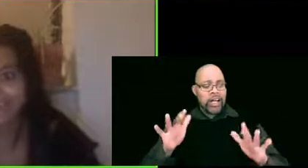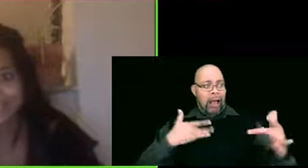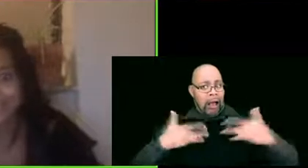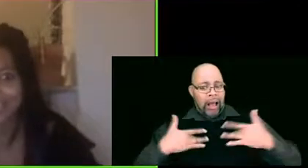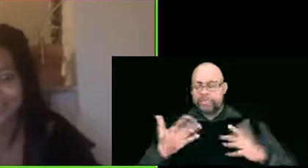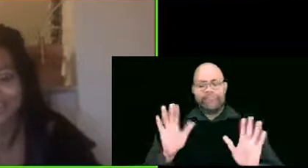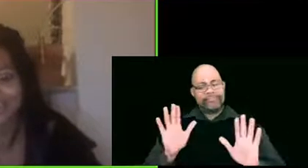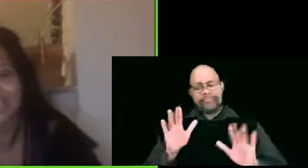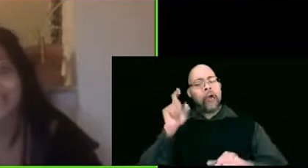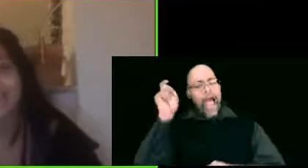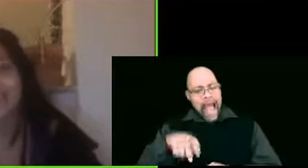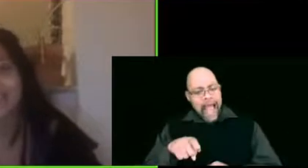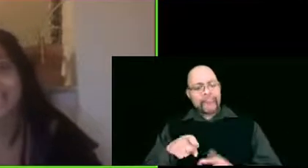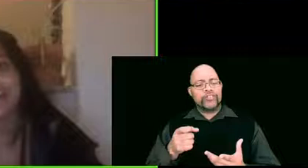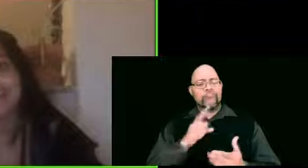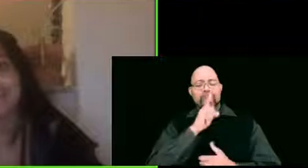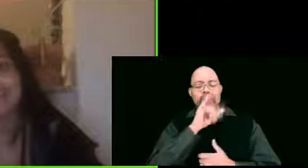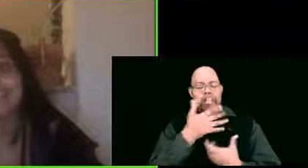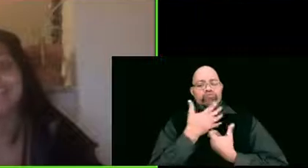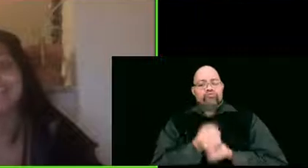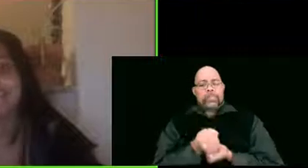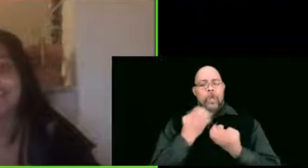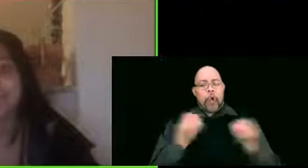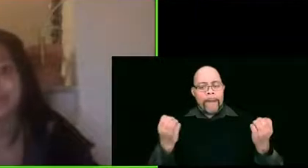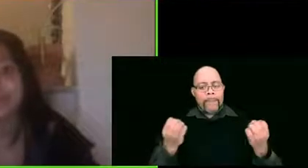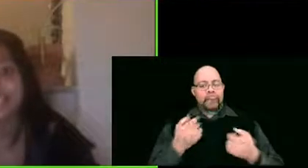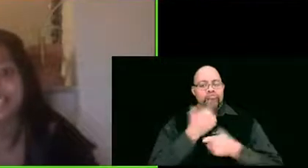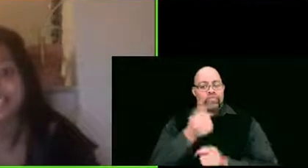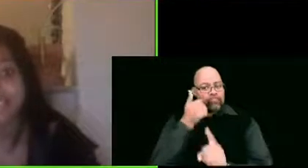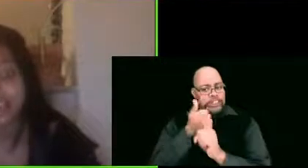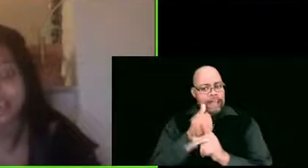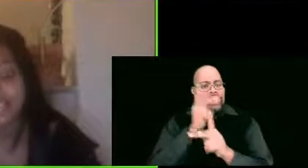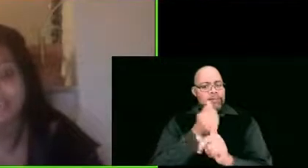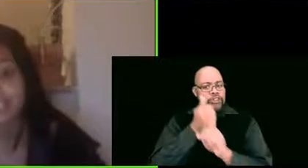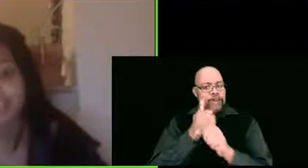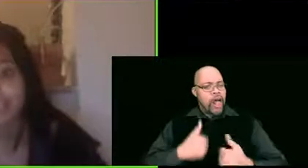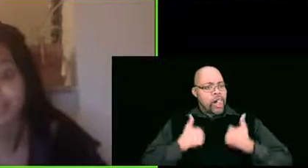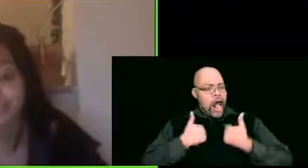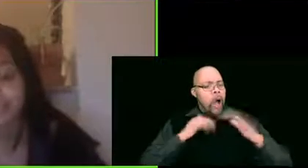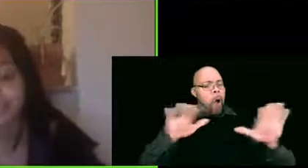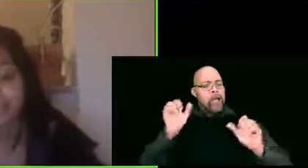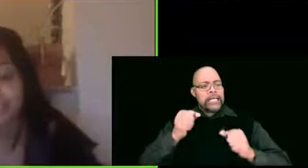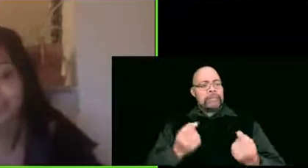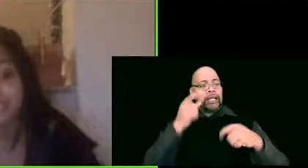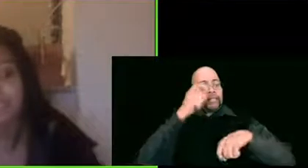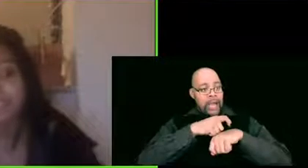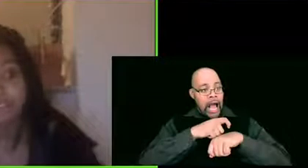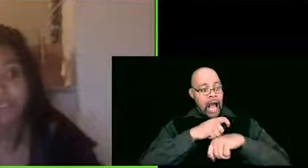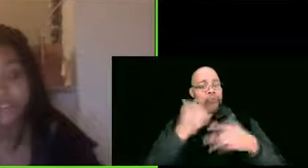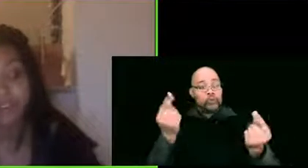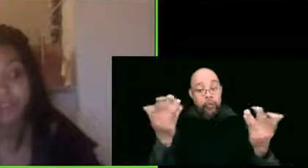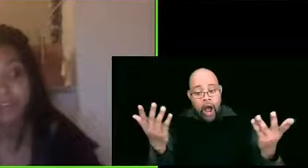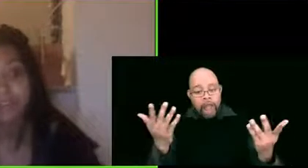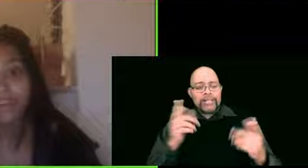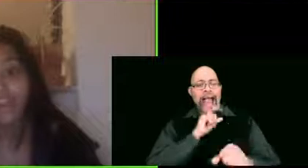stay alive? What does all this stuff do? You have to kind of really trust your equipment and trust yourself to keep yourself alive, so that you can be spending the